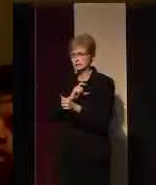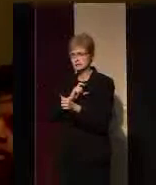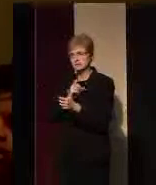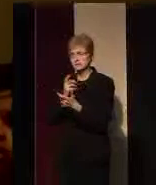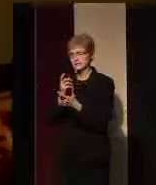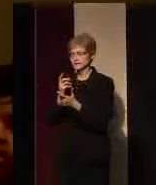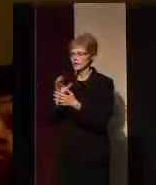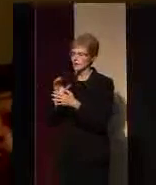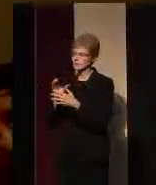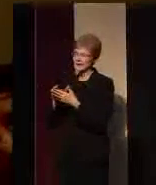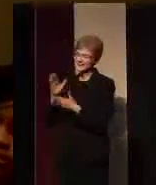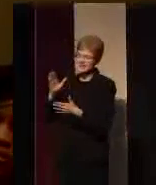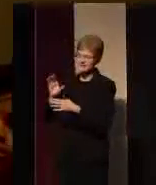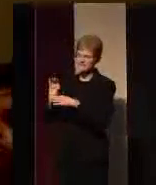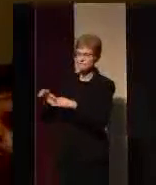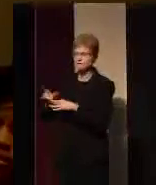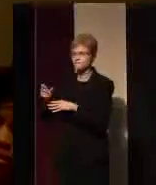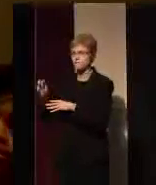a peaceful